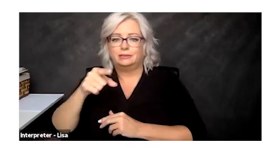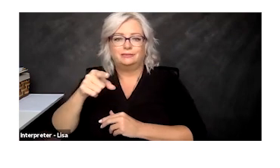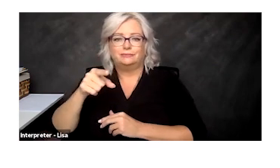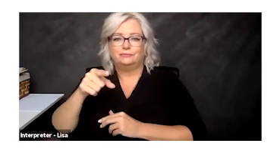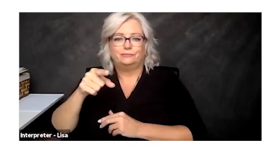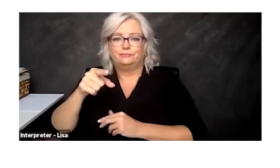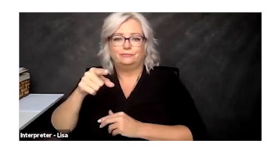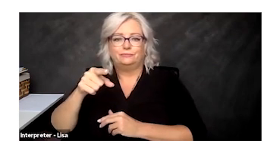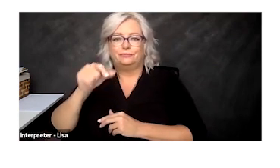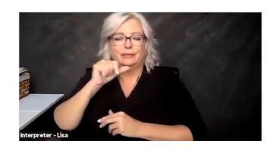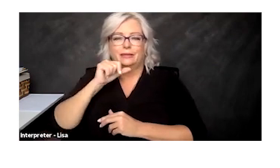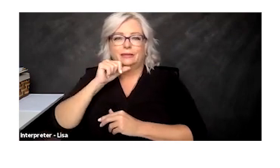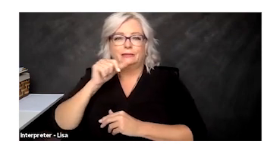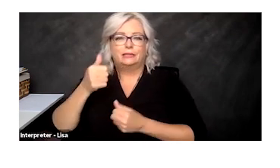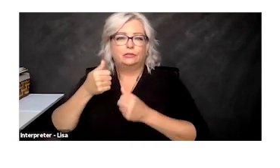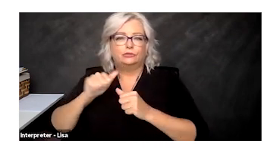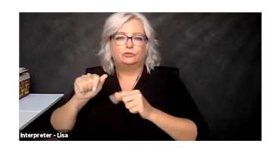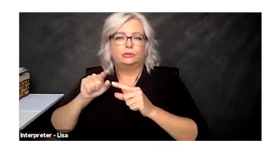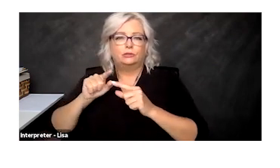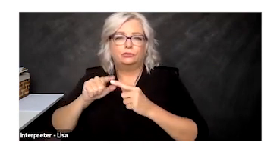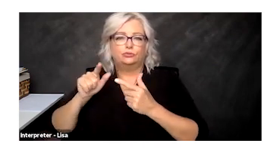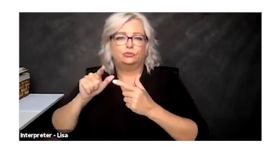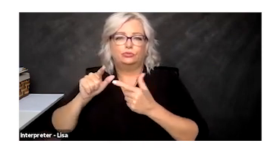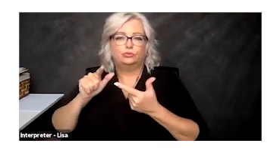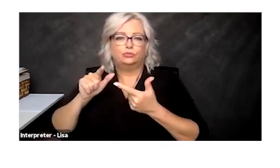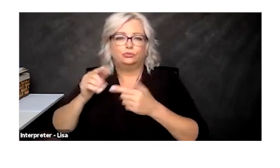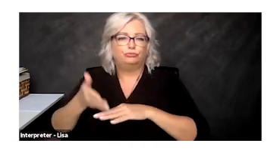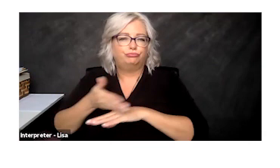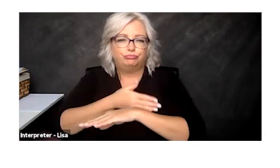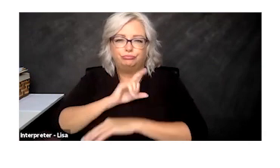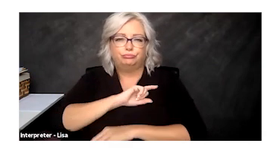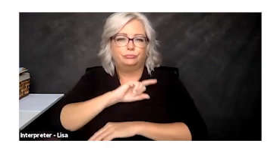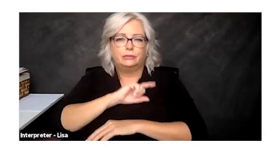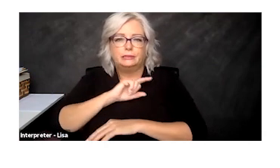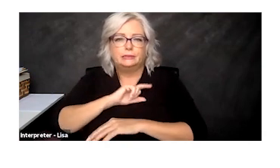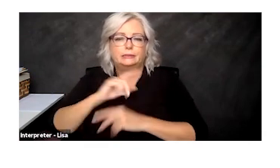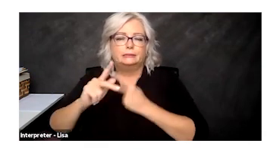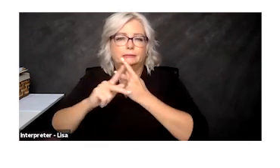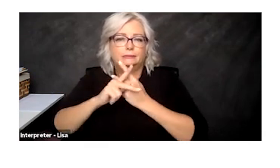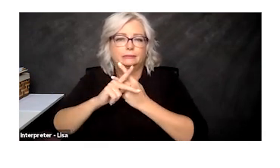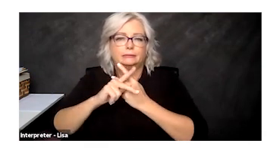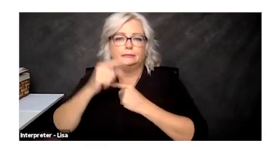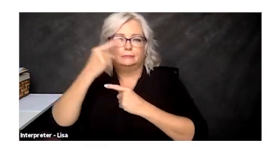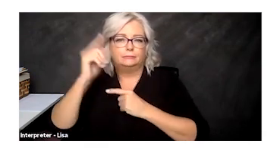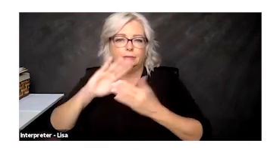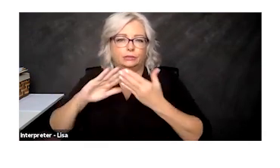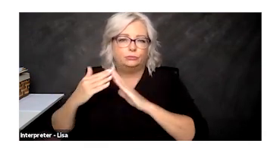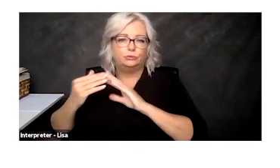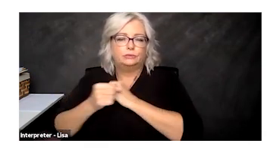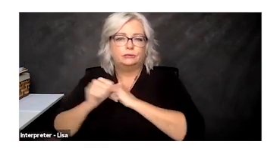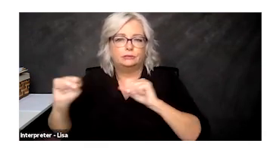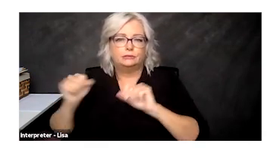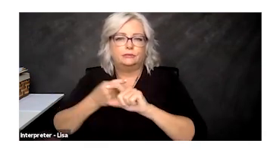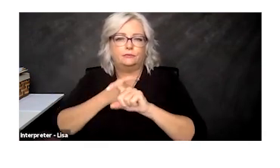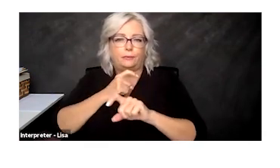any tangible efforts to defund the police and to keep Black communities safe from police violence, or even to make